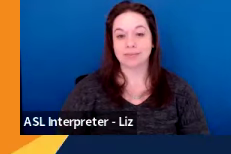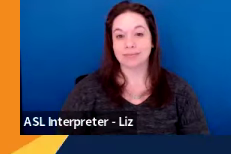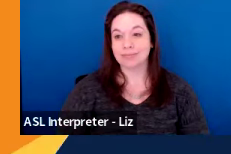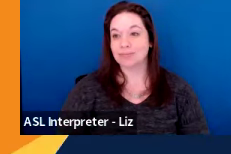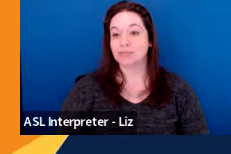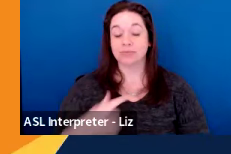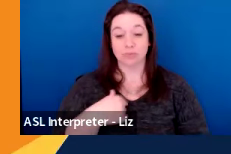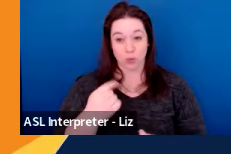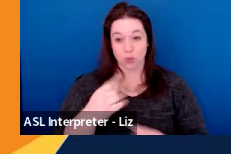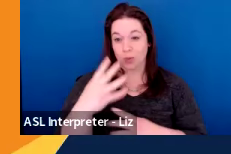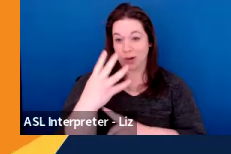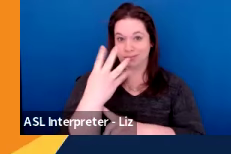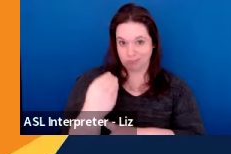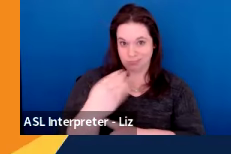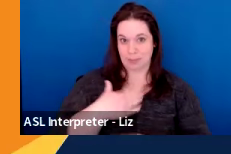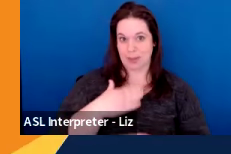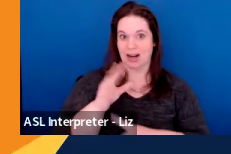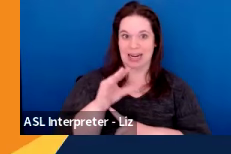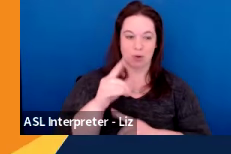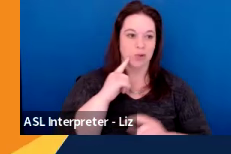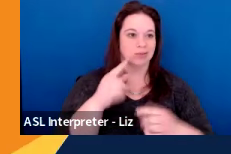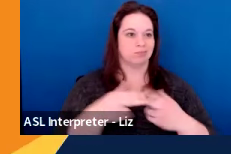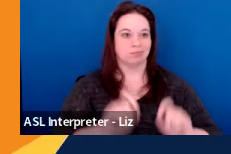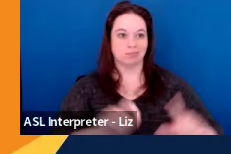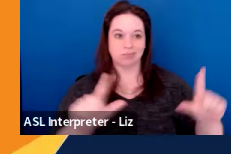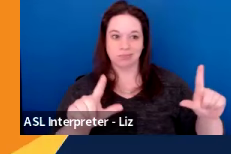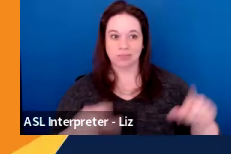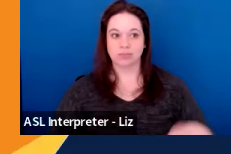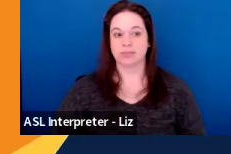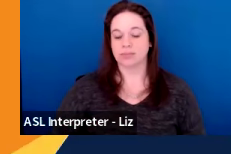camera and I'm going to share the slides with you.